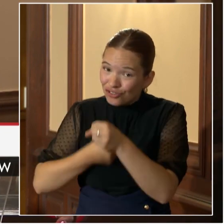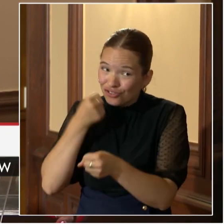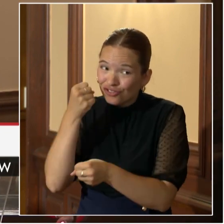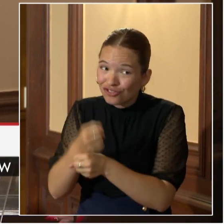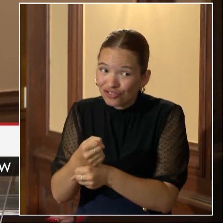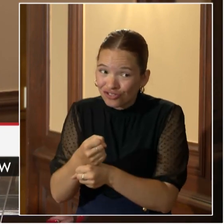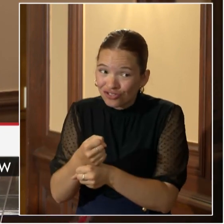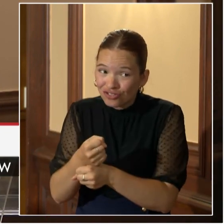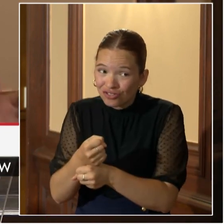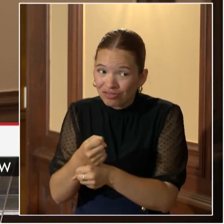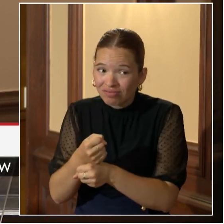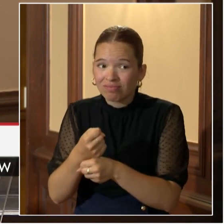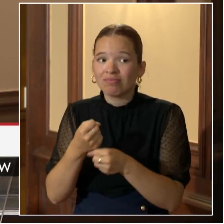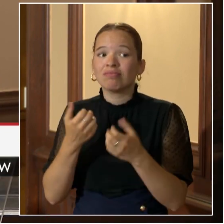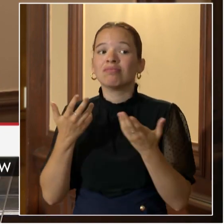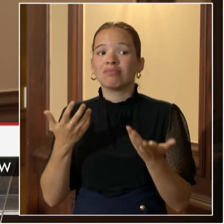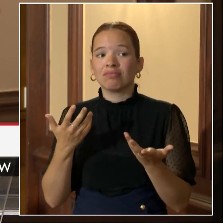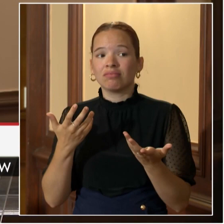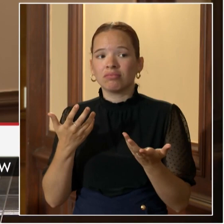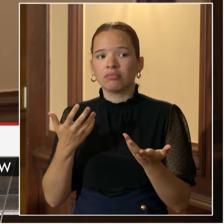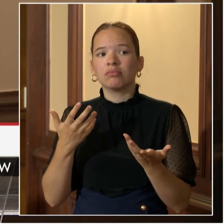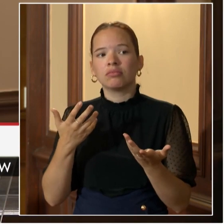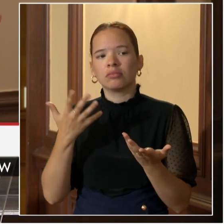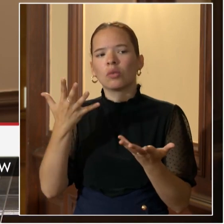thanks Senator Carper.